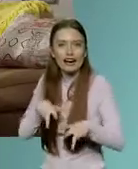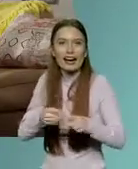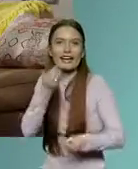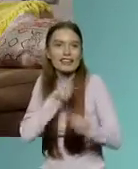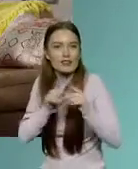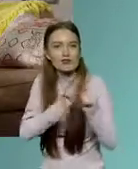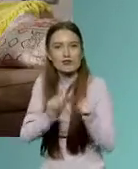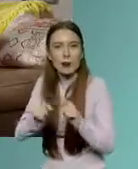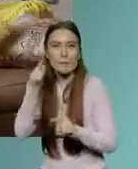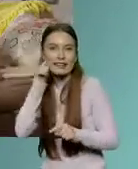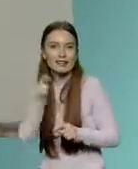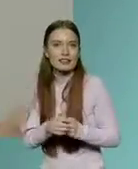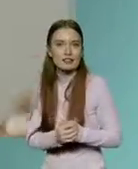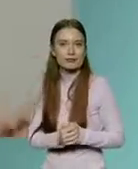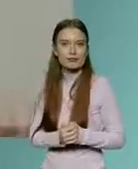meat eaters.